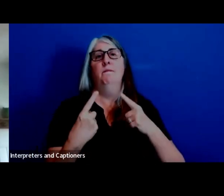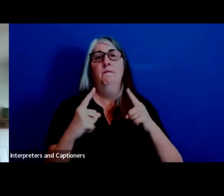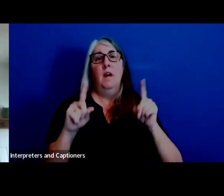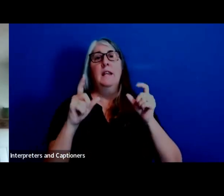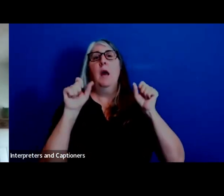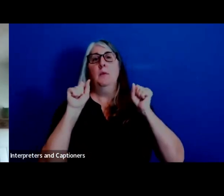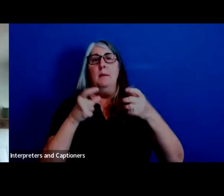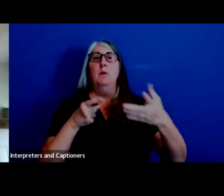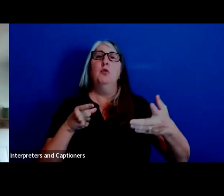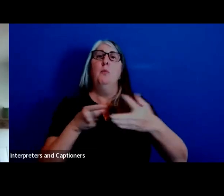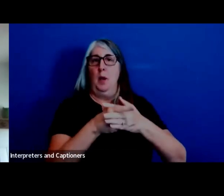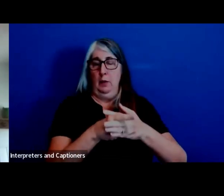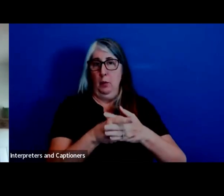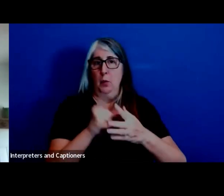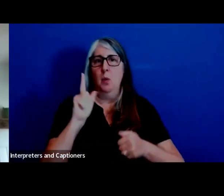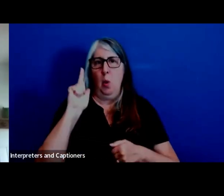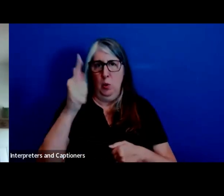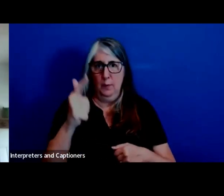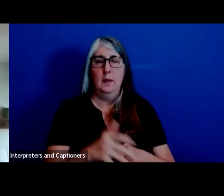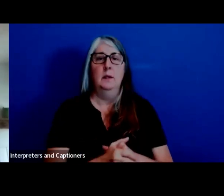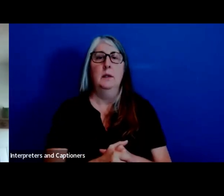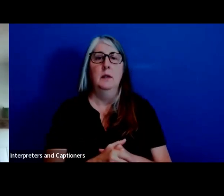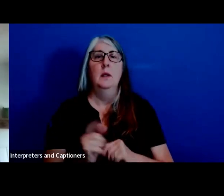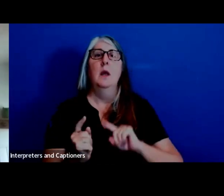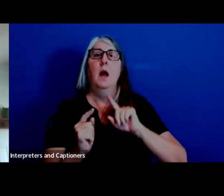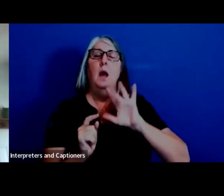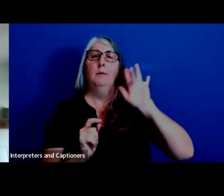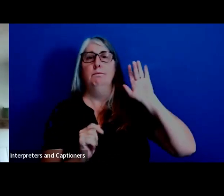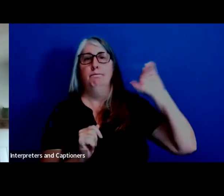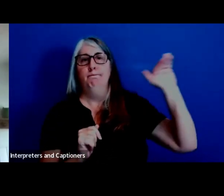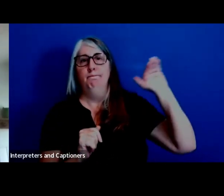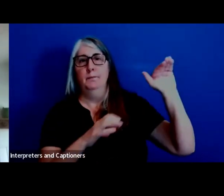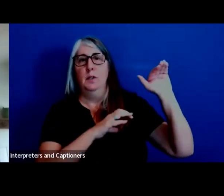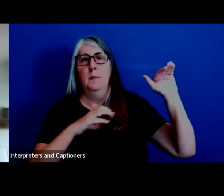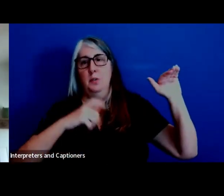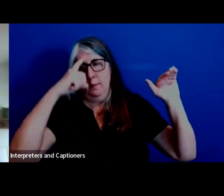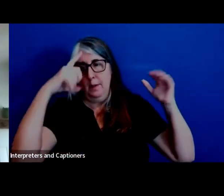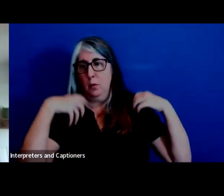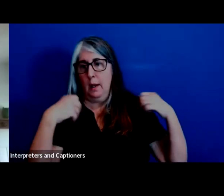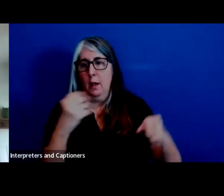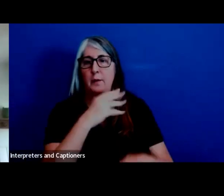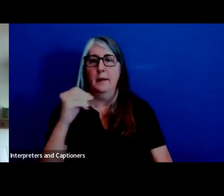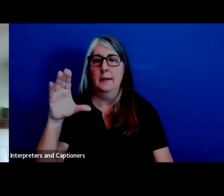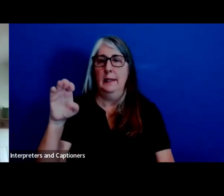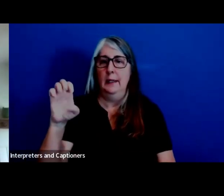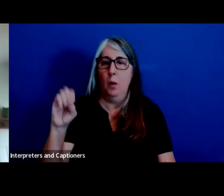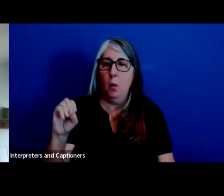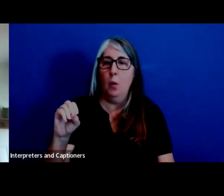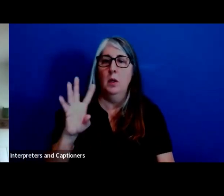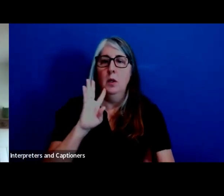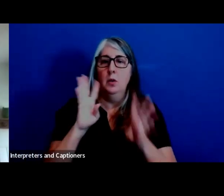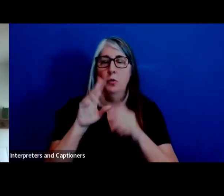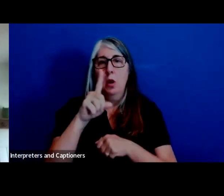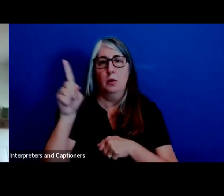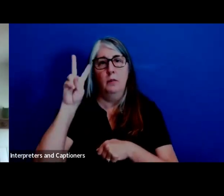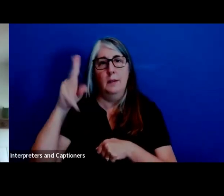that. Ultimately, I went to the commissioner of mental health and the CEO and the two top vice